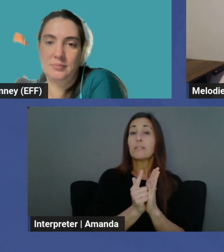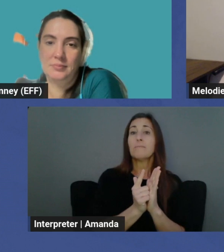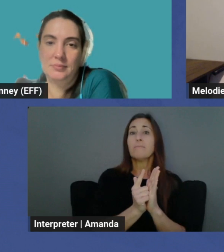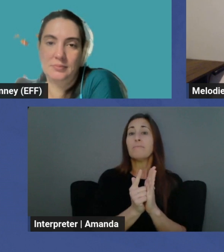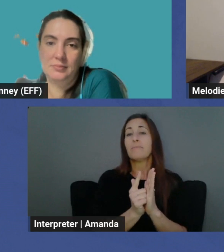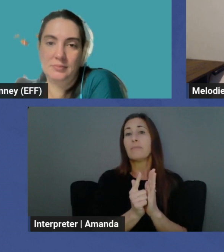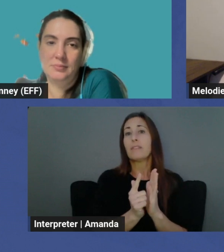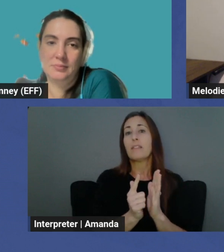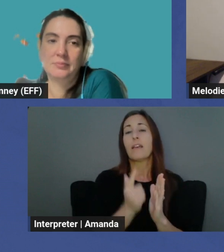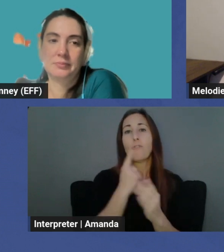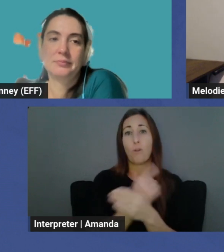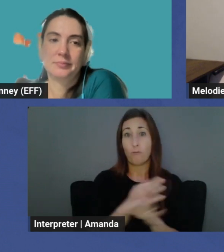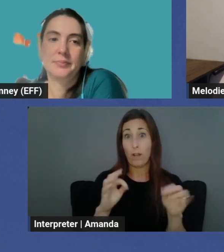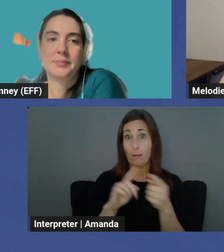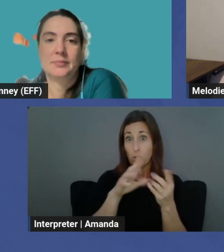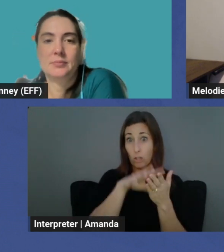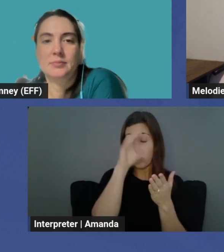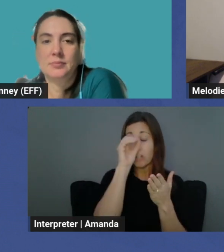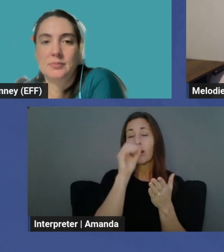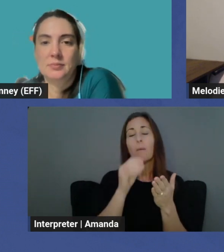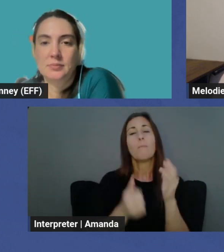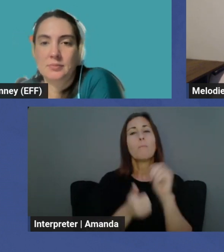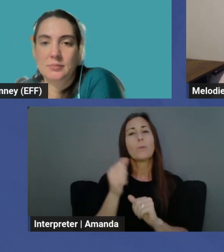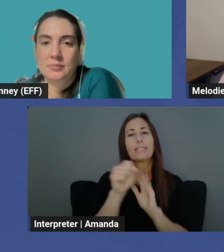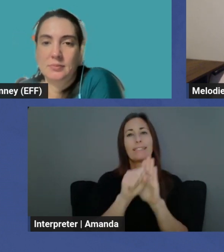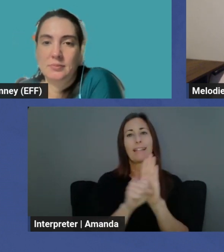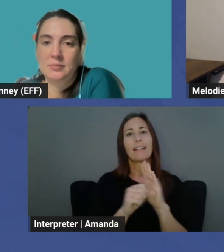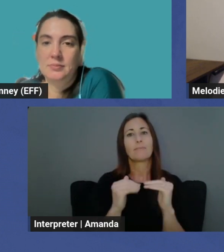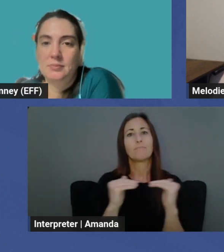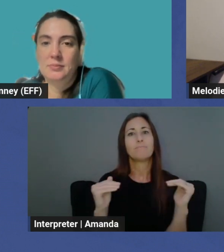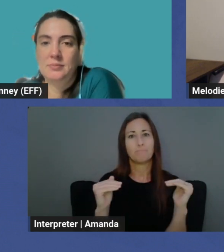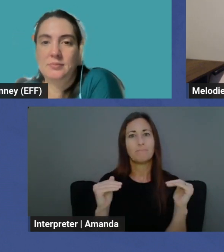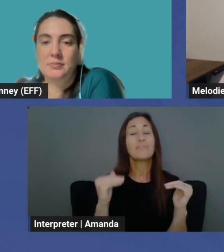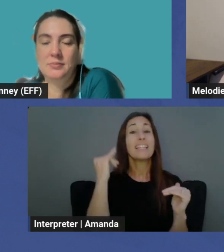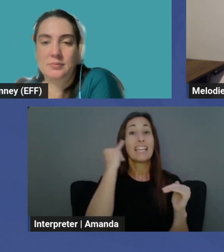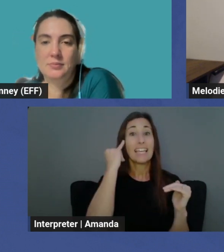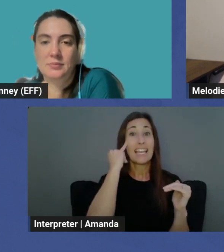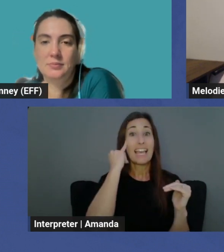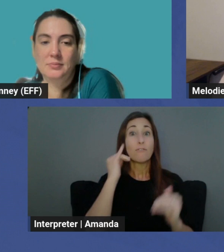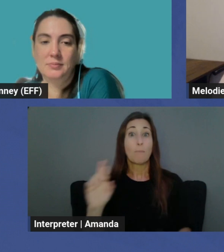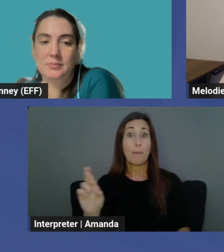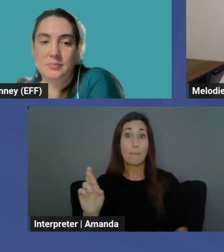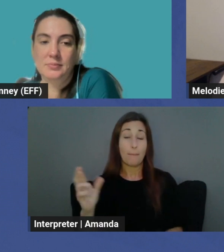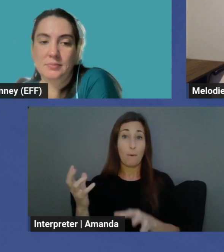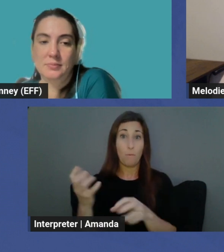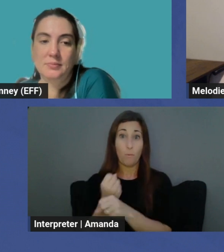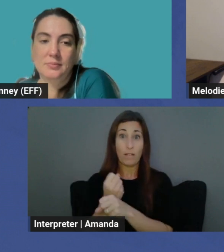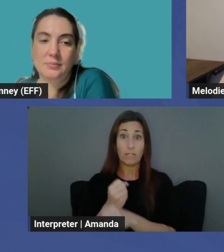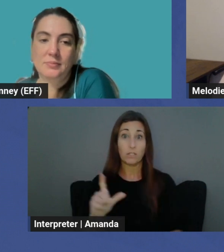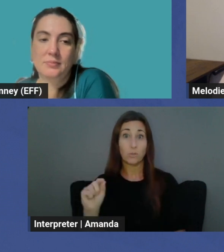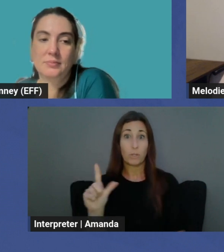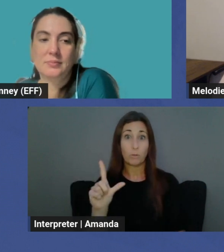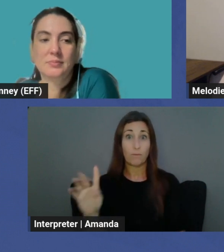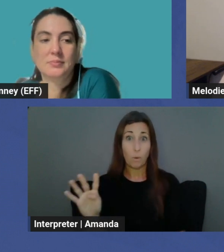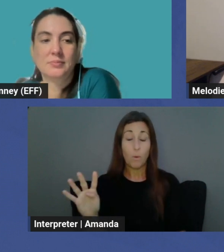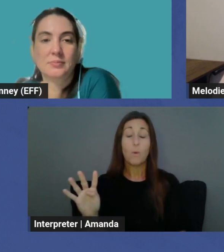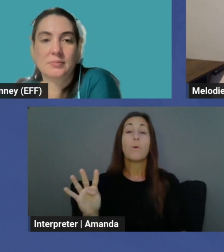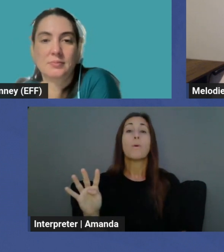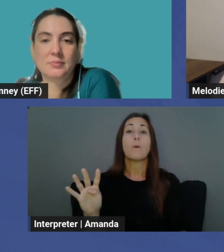at the state level. If a Republican wins the presidential election in 2024,